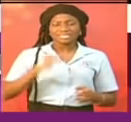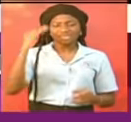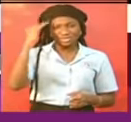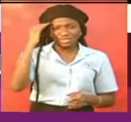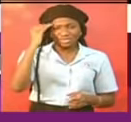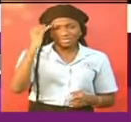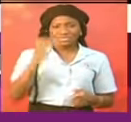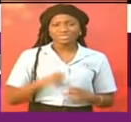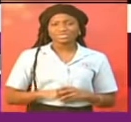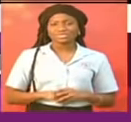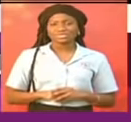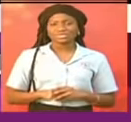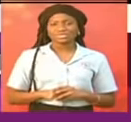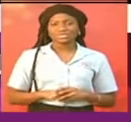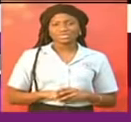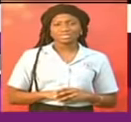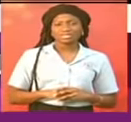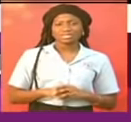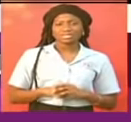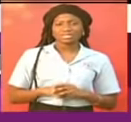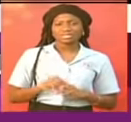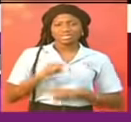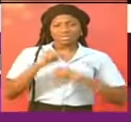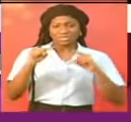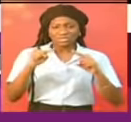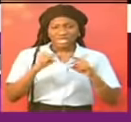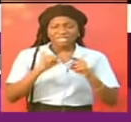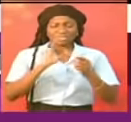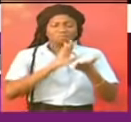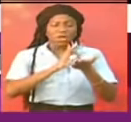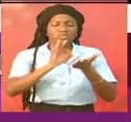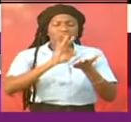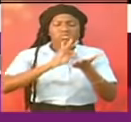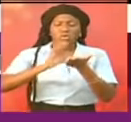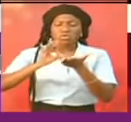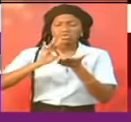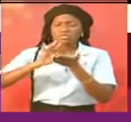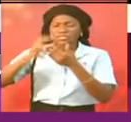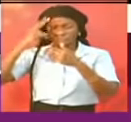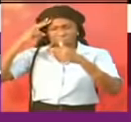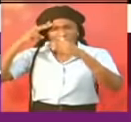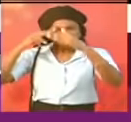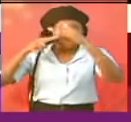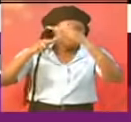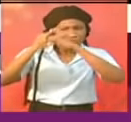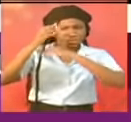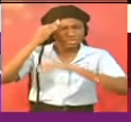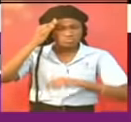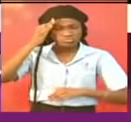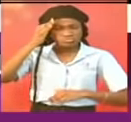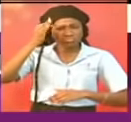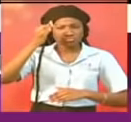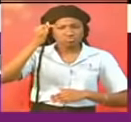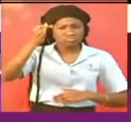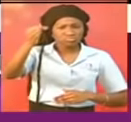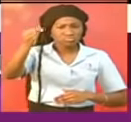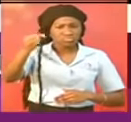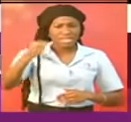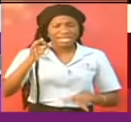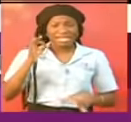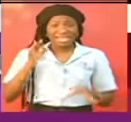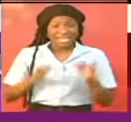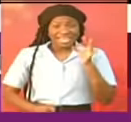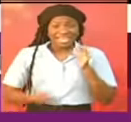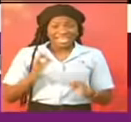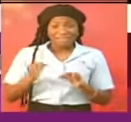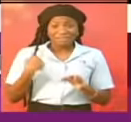where we would have been, an epidemiological projection as to where we would have been had we not taken the measures that